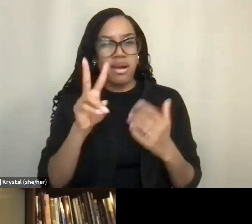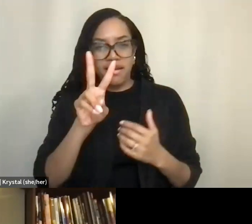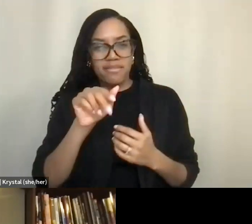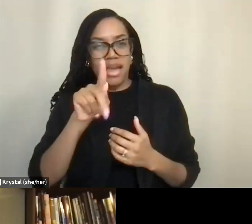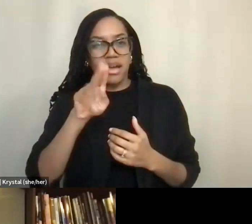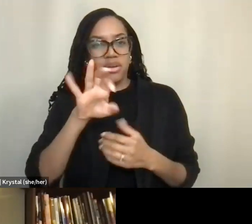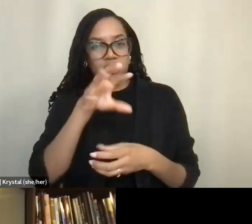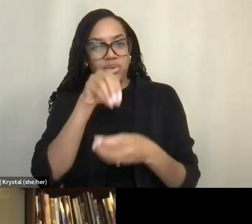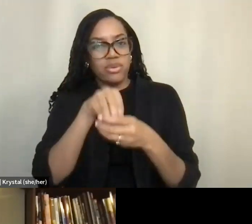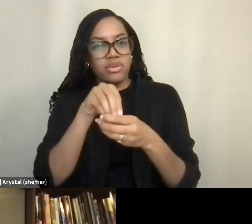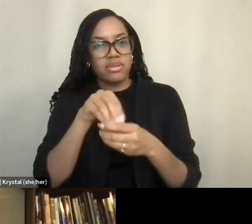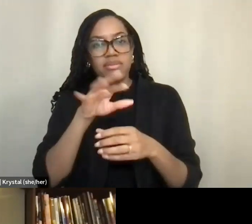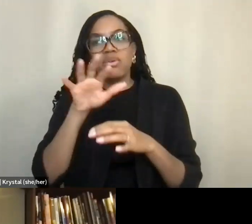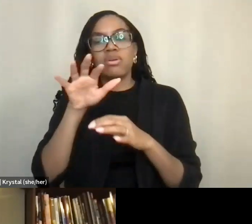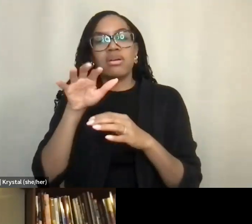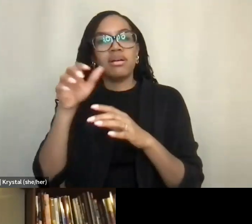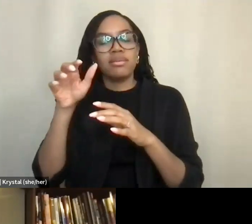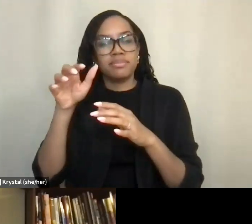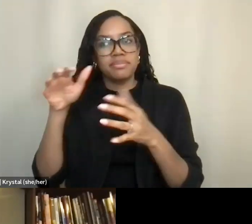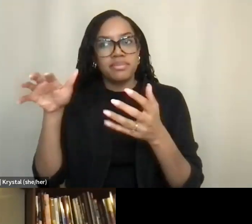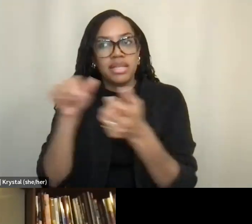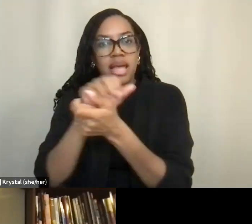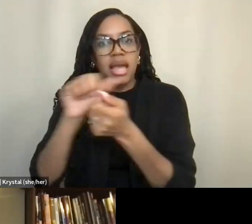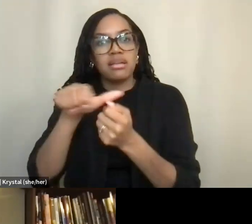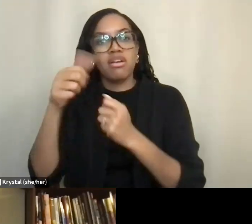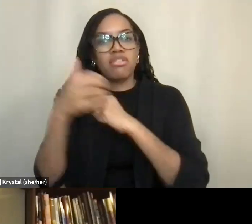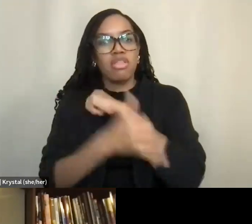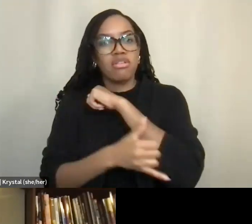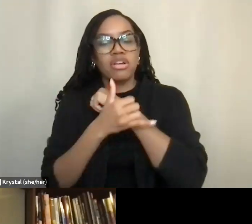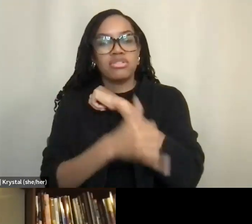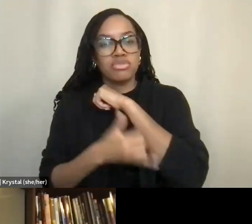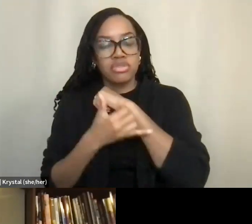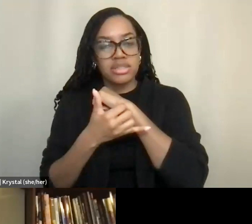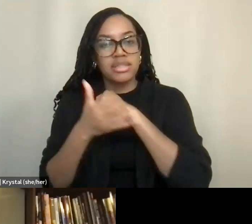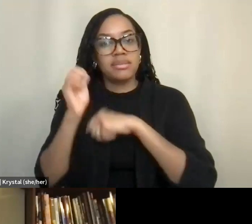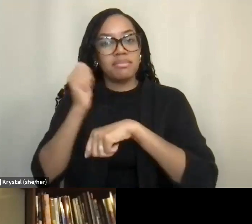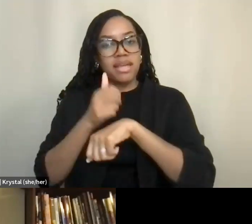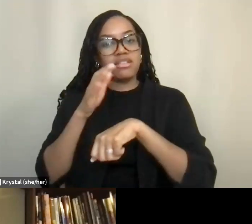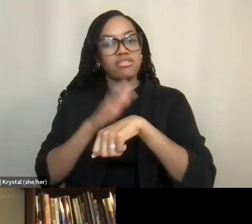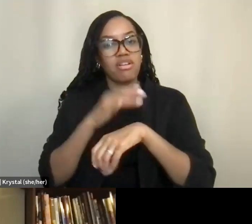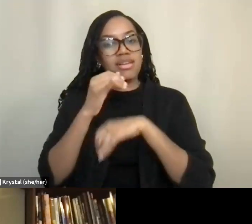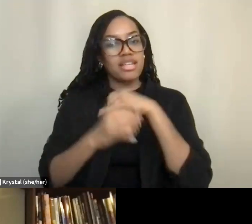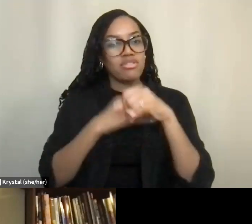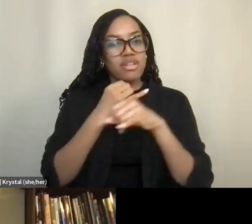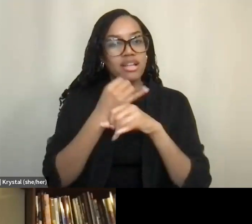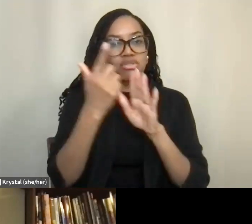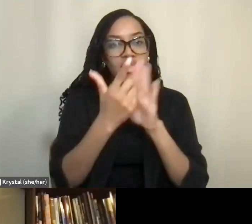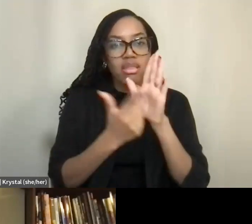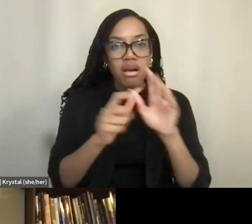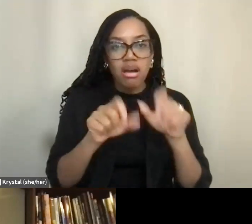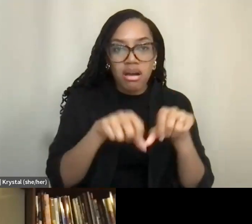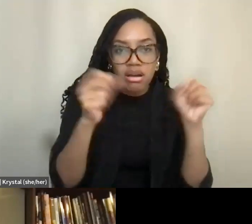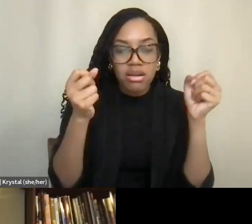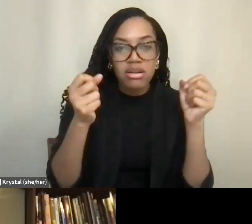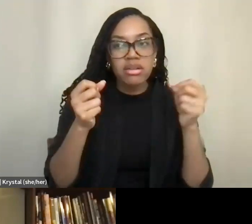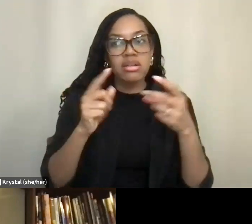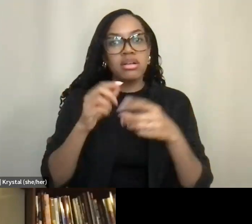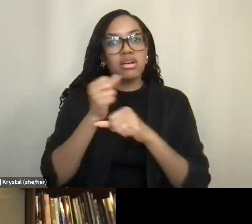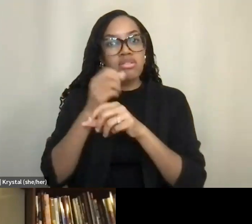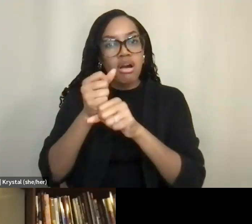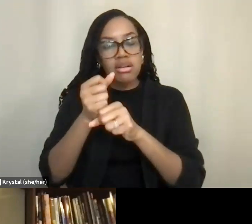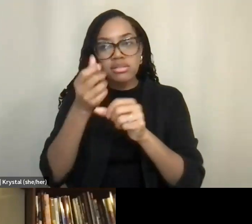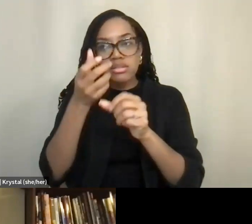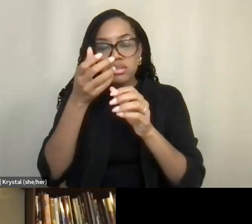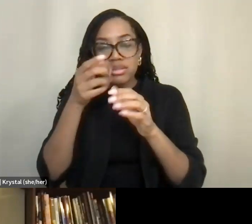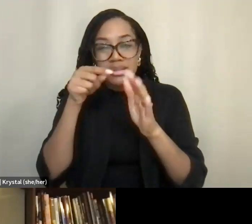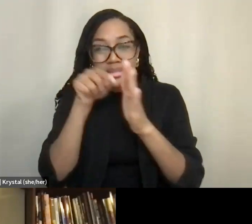country based on deception, violating international law, causing so much death and destruction? So I think the silences